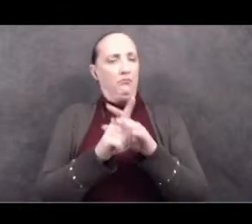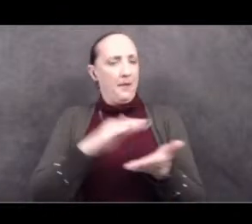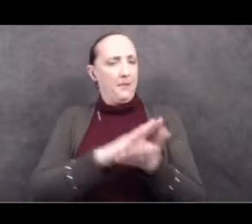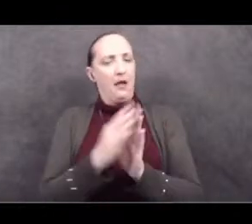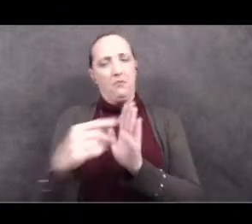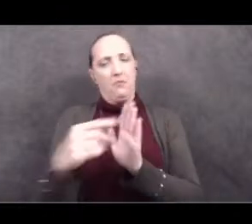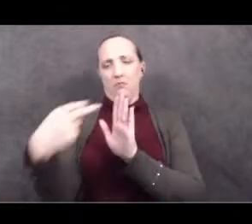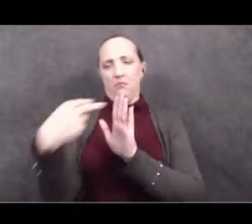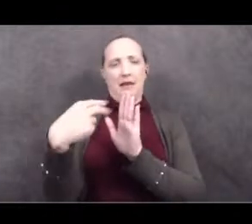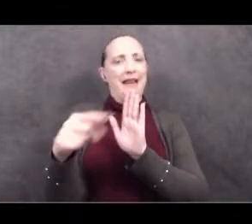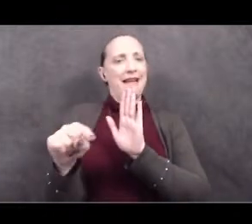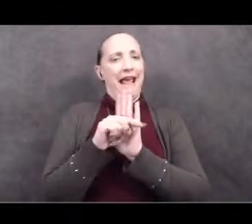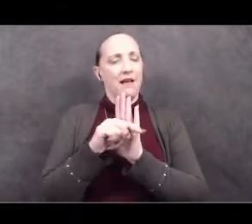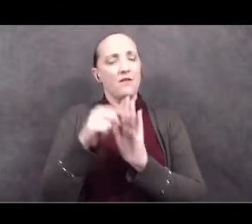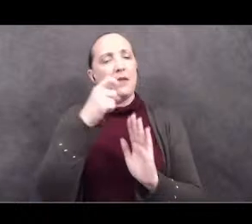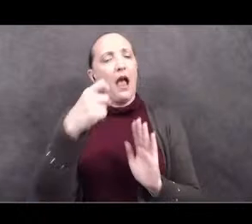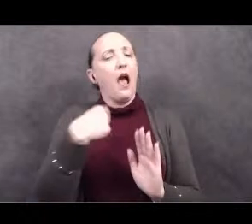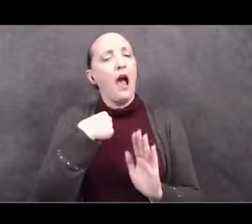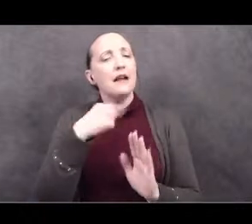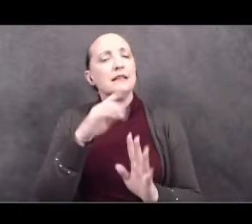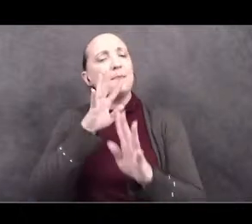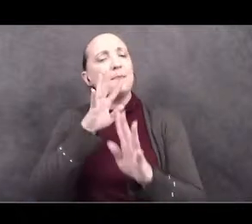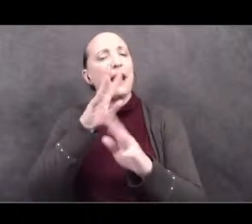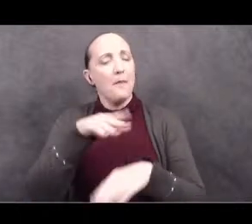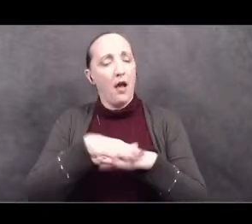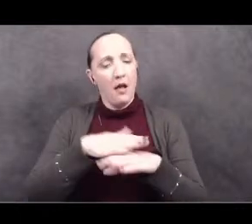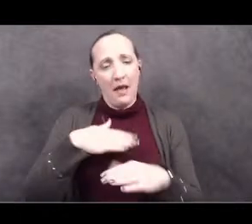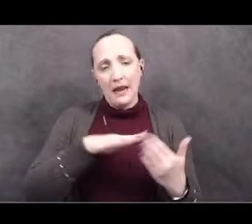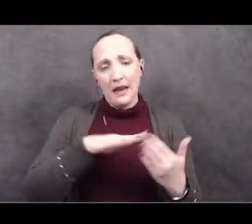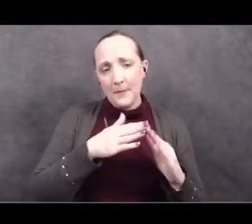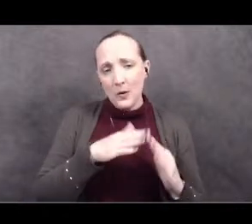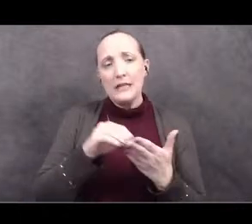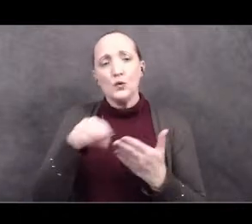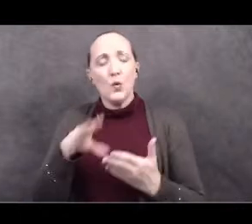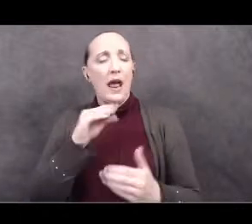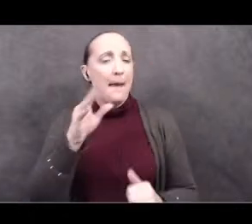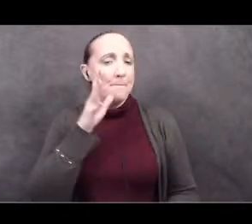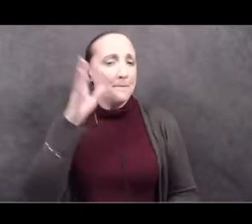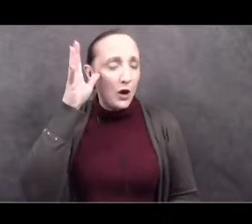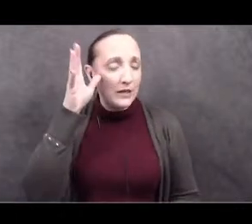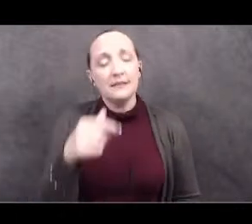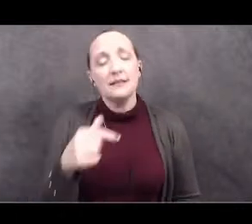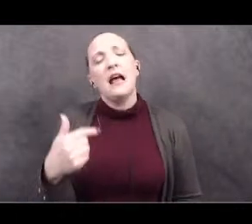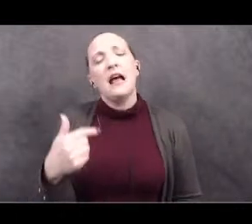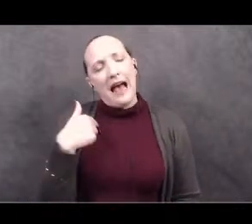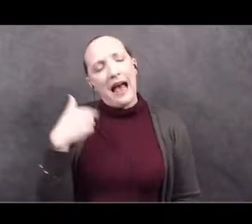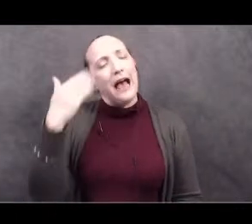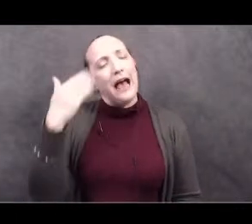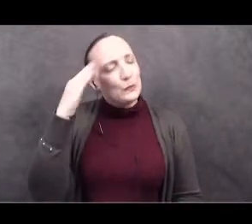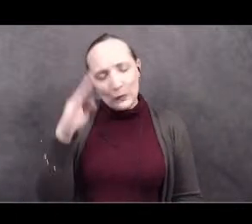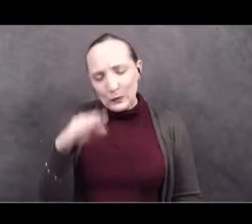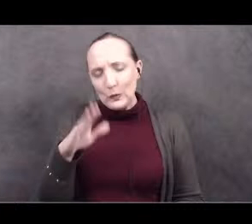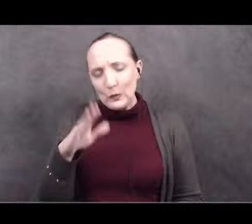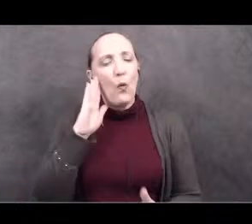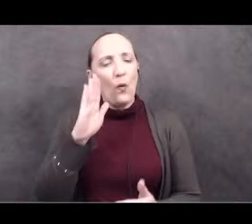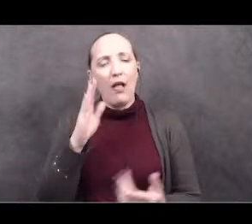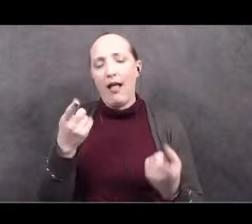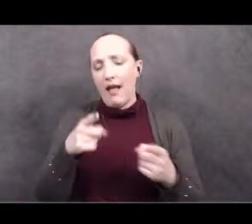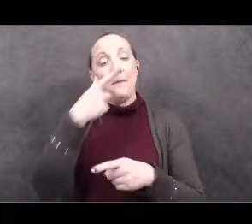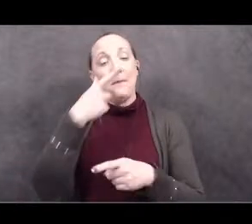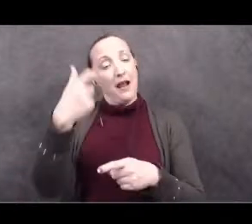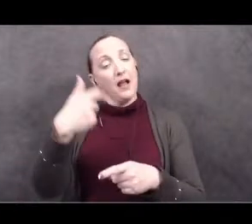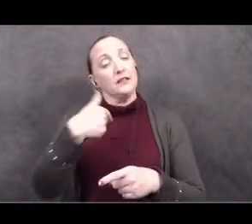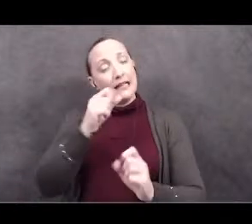decided to speak up on behalf of my community the students and parents and I knew what would come along with speaking up which is